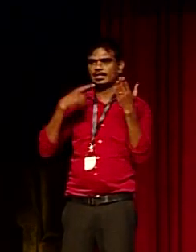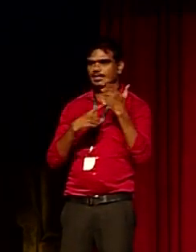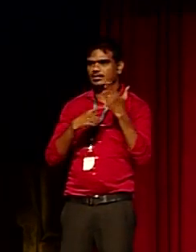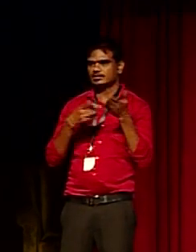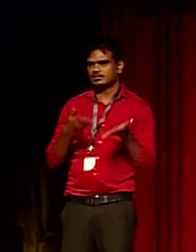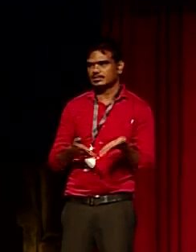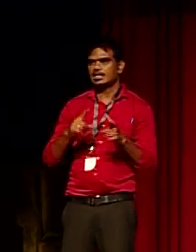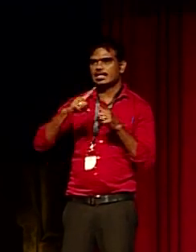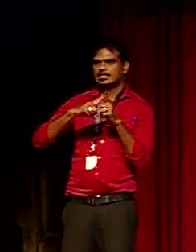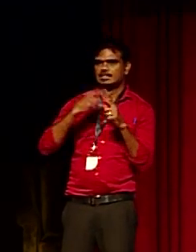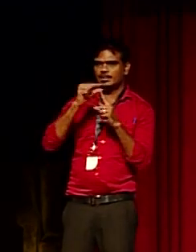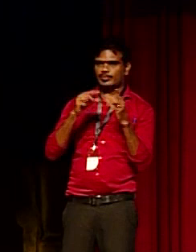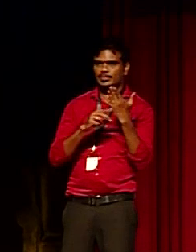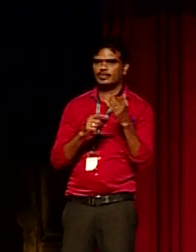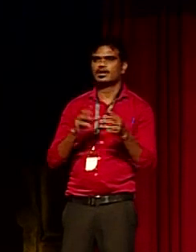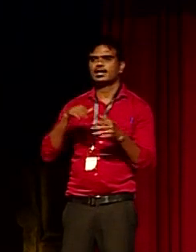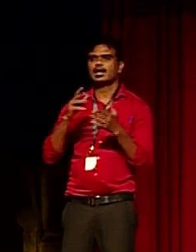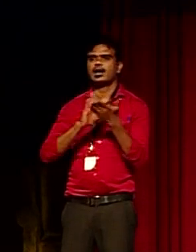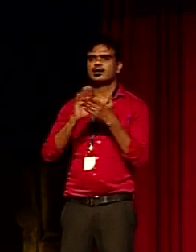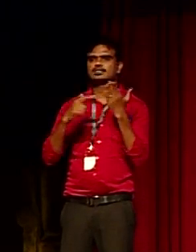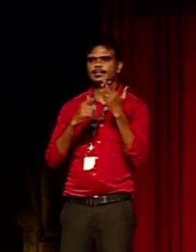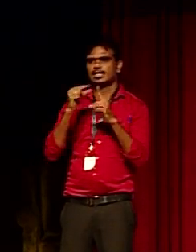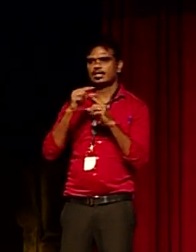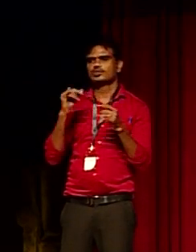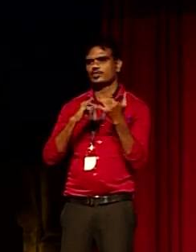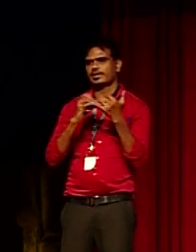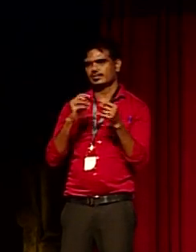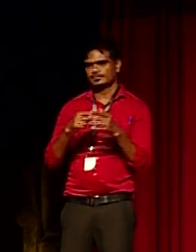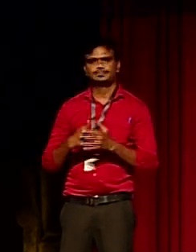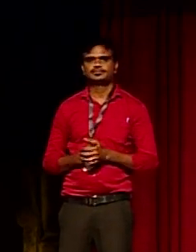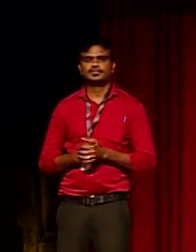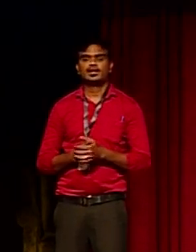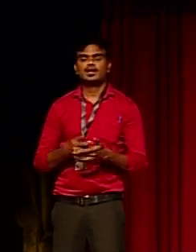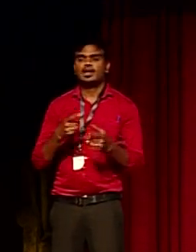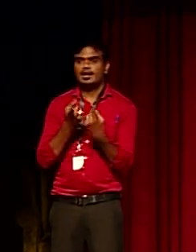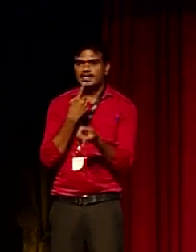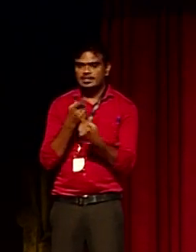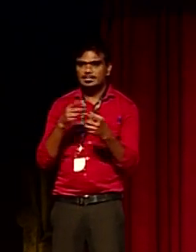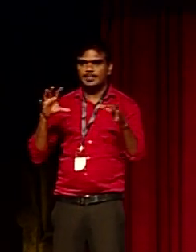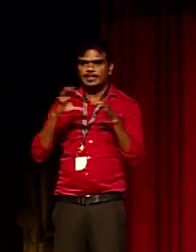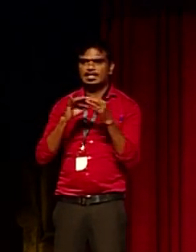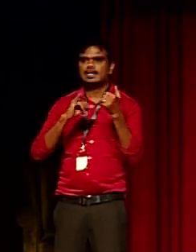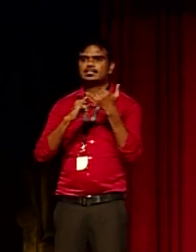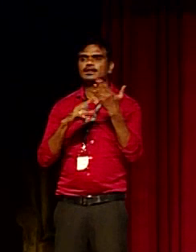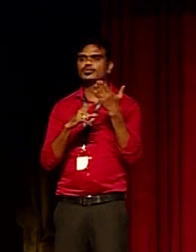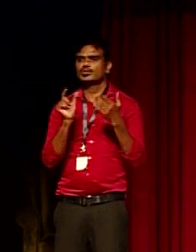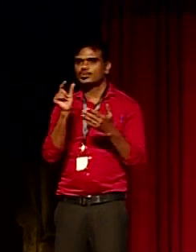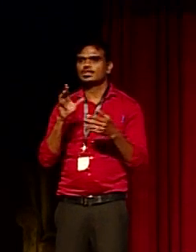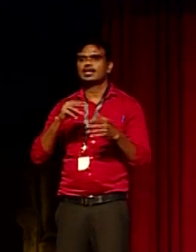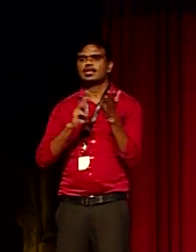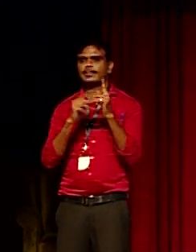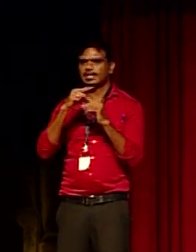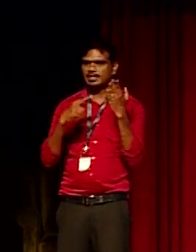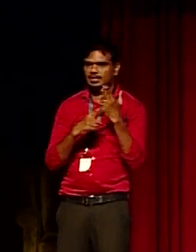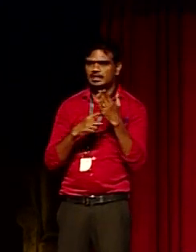We have the Jaipur foot, the Jaipur knee, and the HDP socket and shank. Our research partners are Stanford University, MIT,